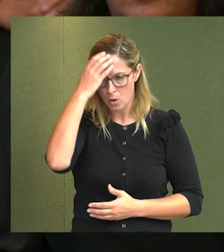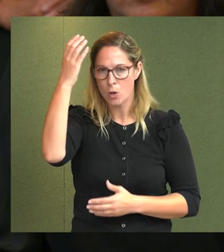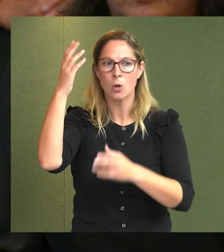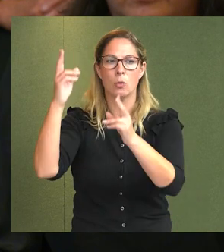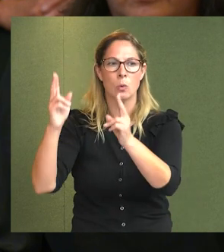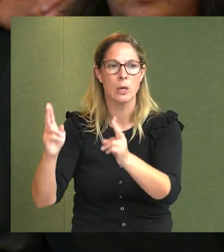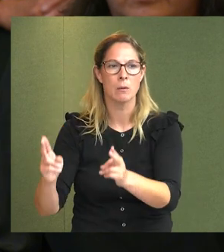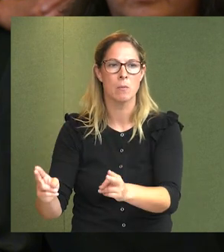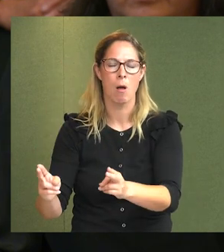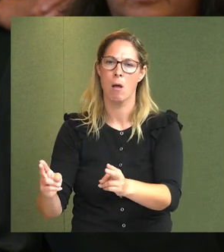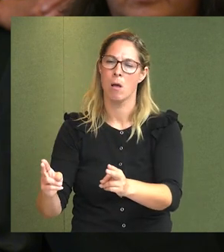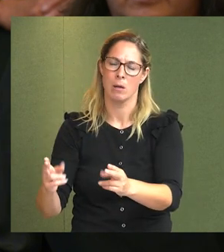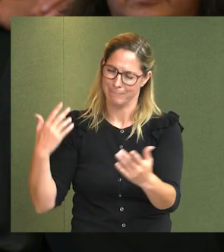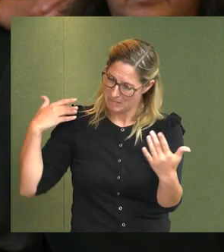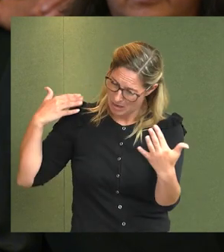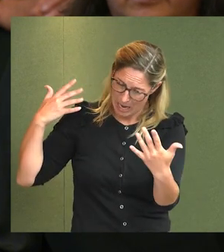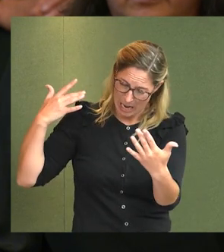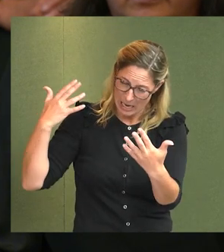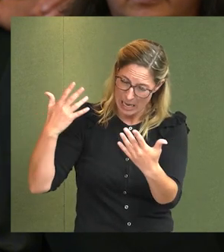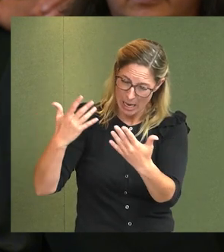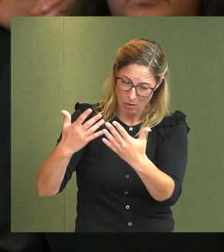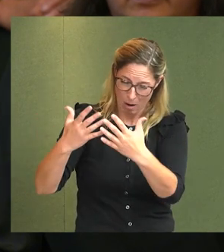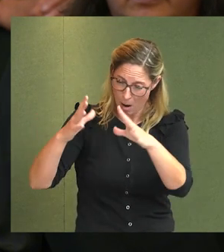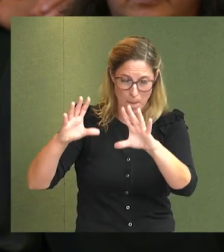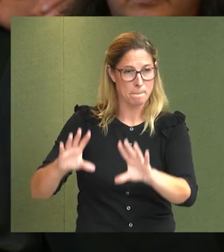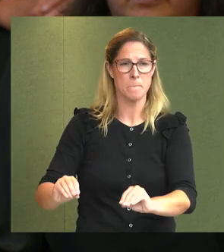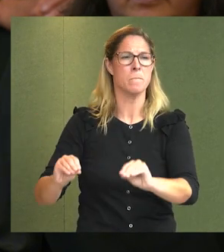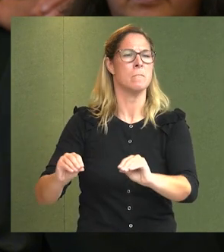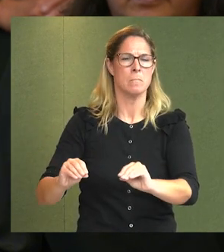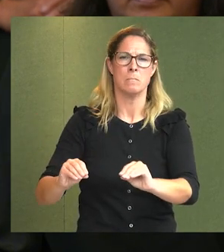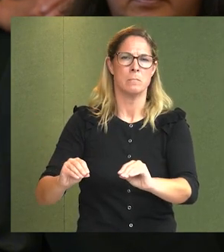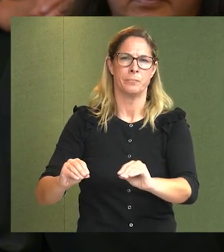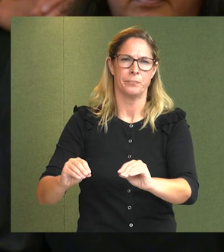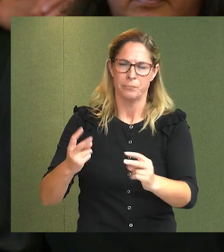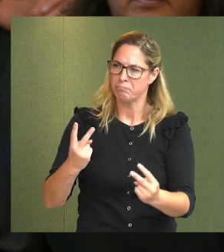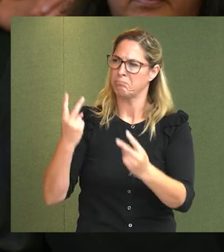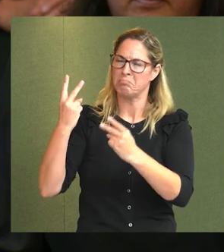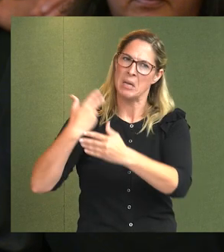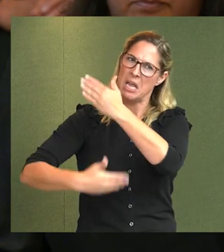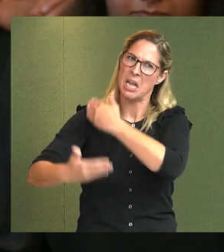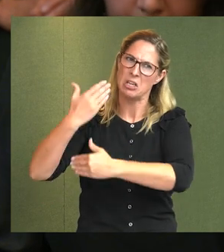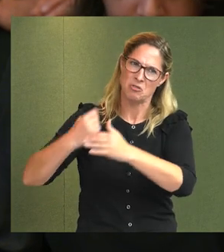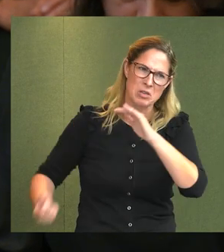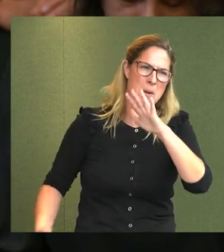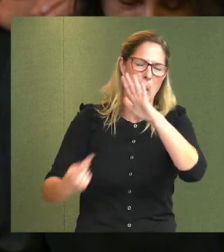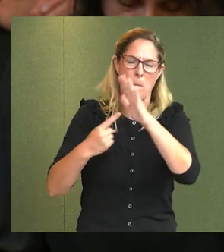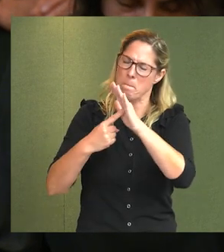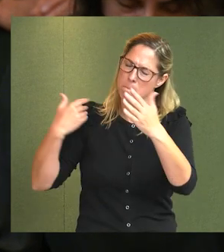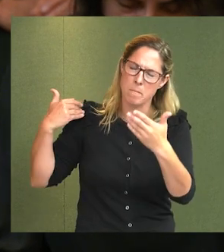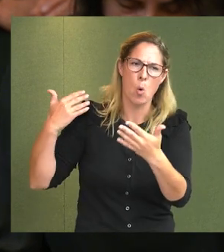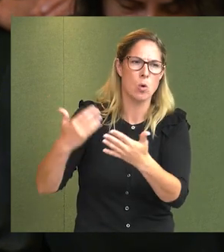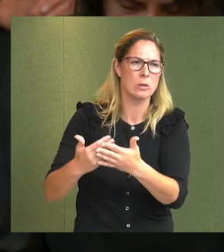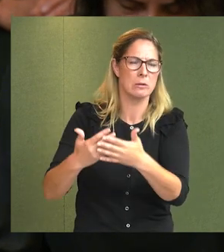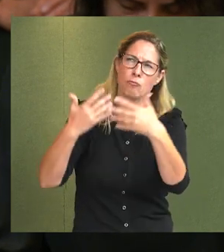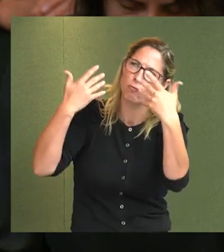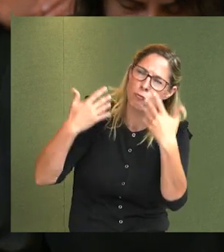an era which will go down as a unique and important period in history. A remarkable woman who served her